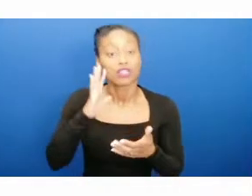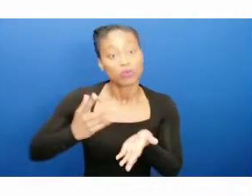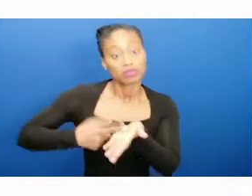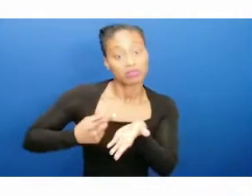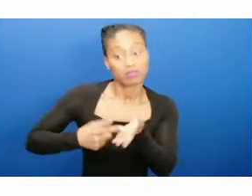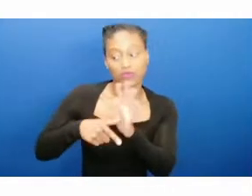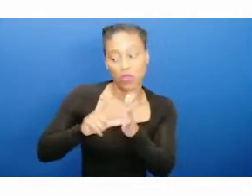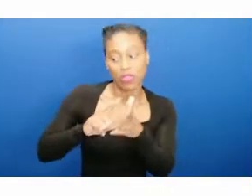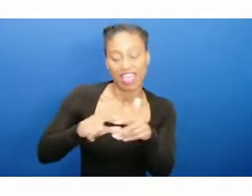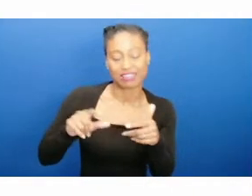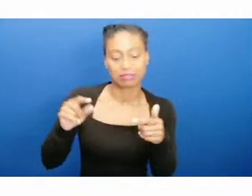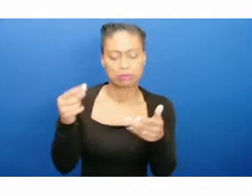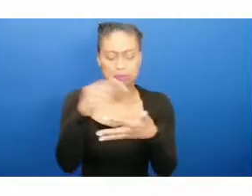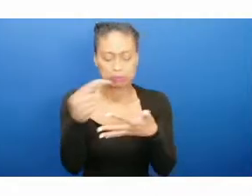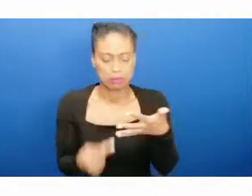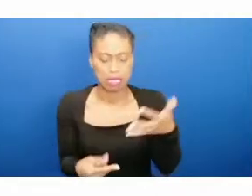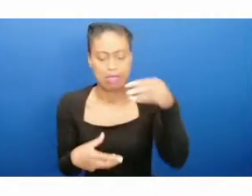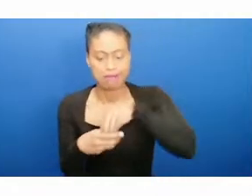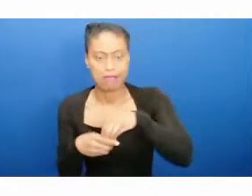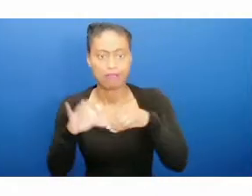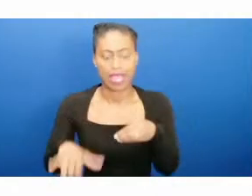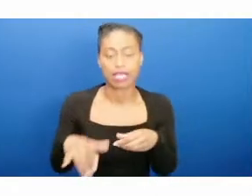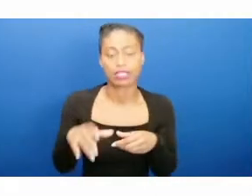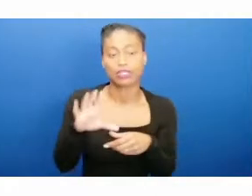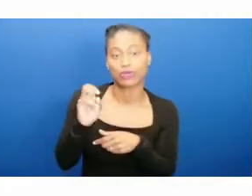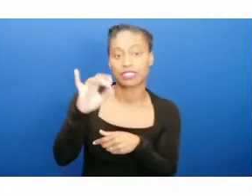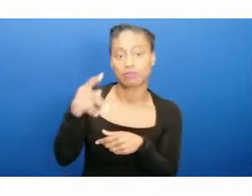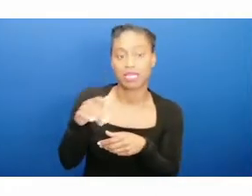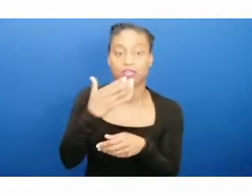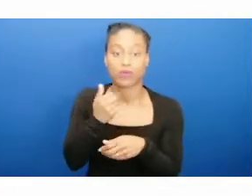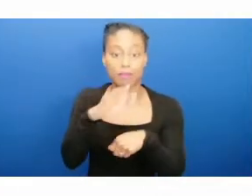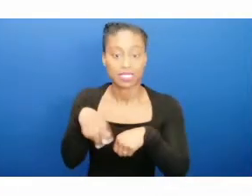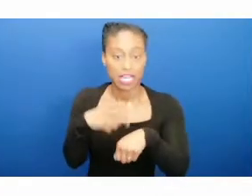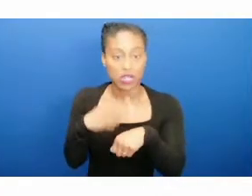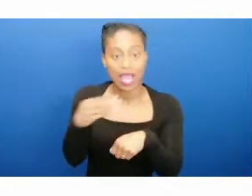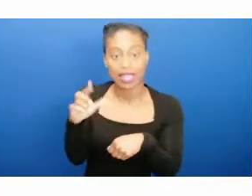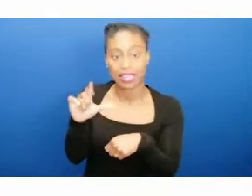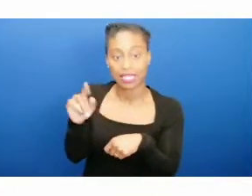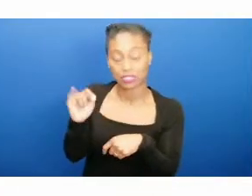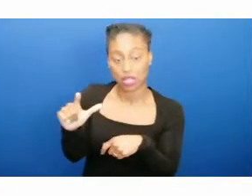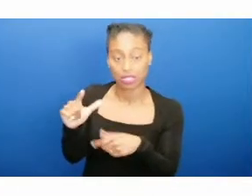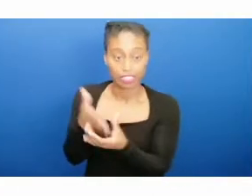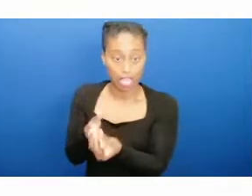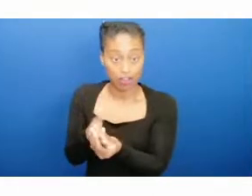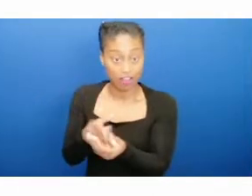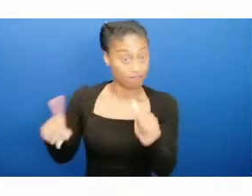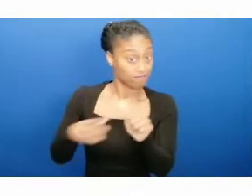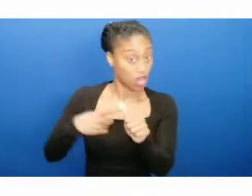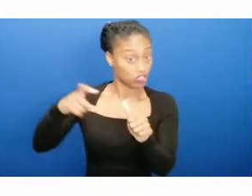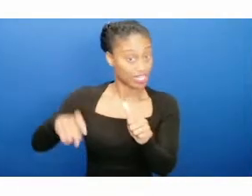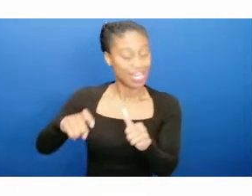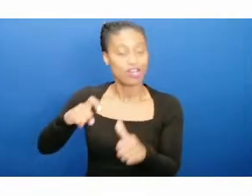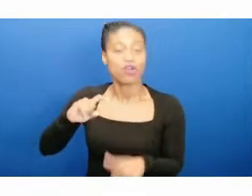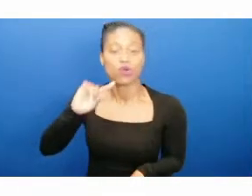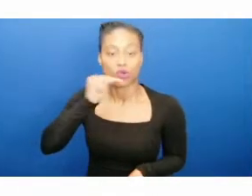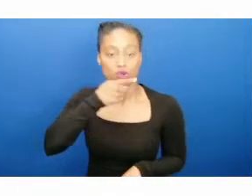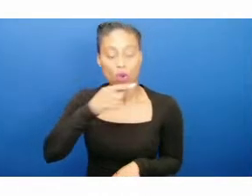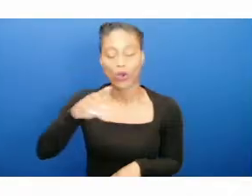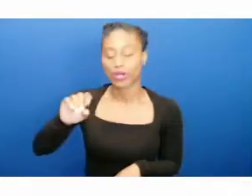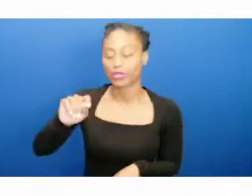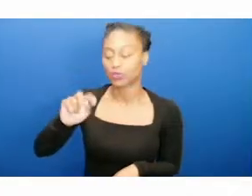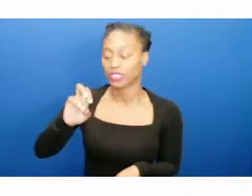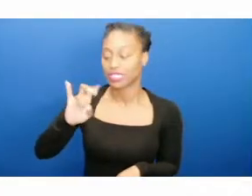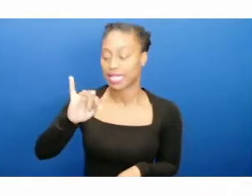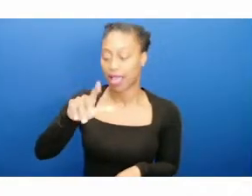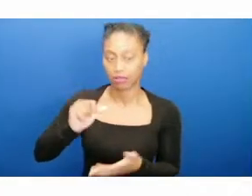these crispy sweet potato and lentil tacos. So the first thing you need is some corn tortillas. So I got